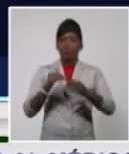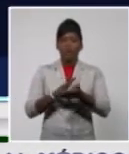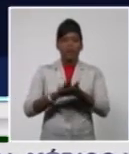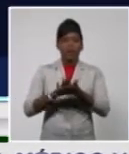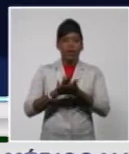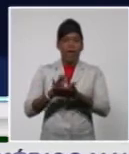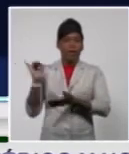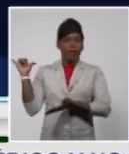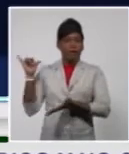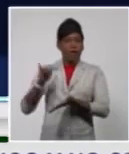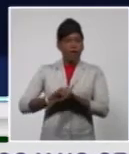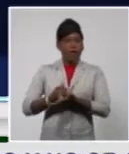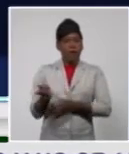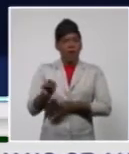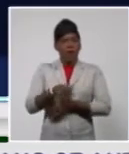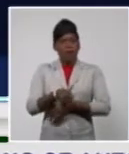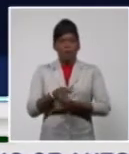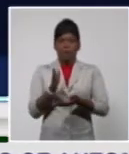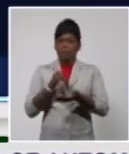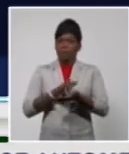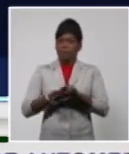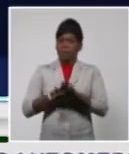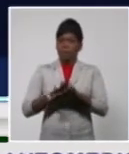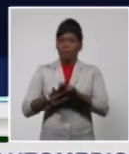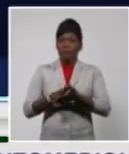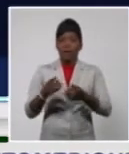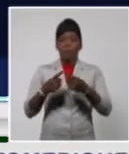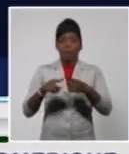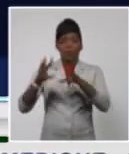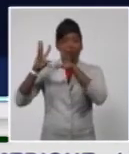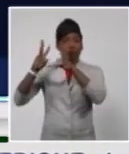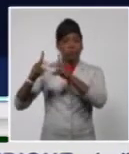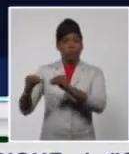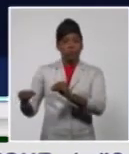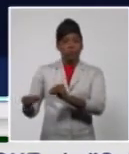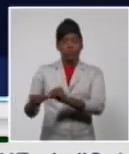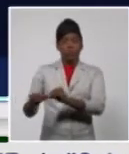If we look at the last 15 days, the figure slightly increases to